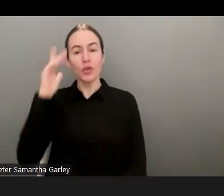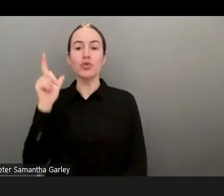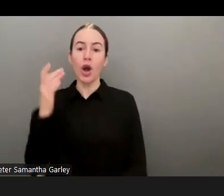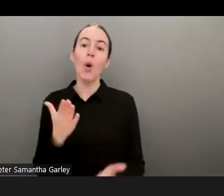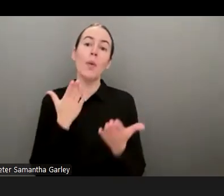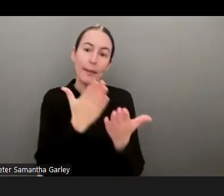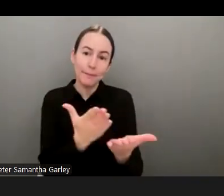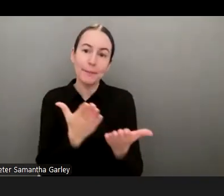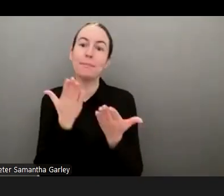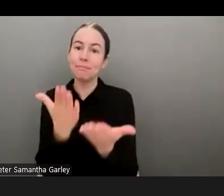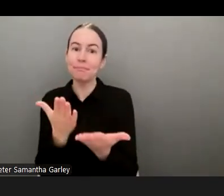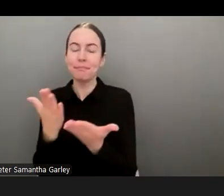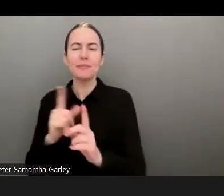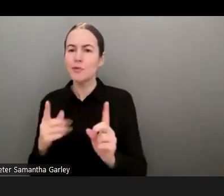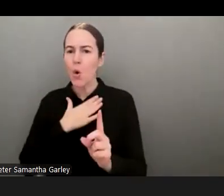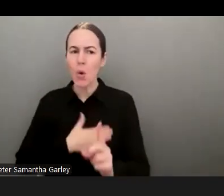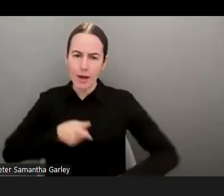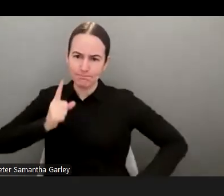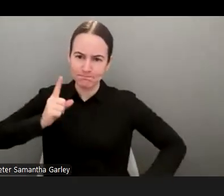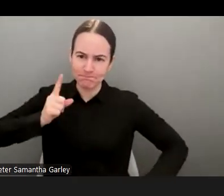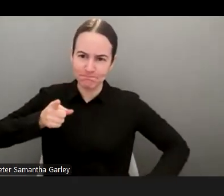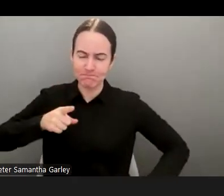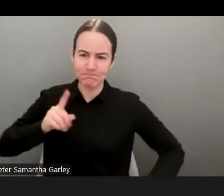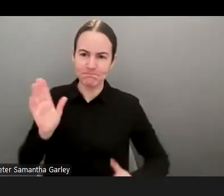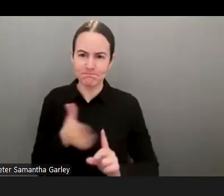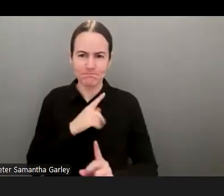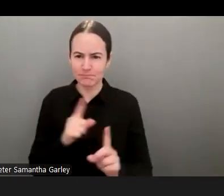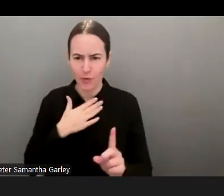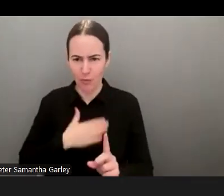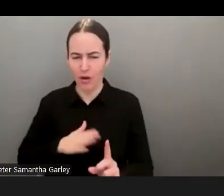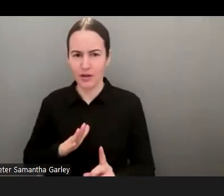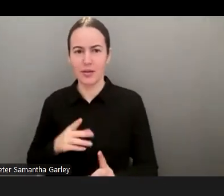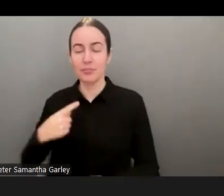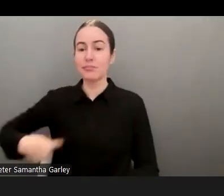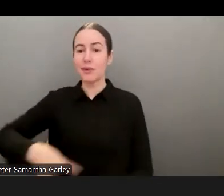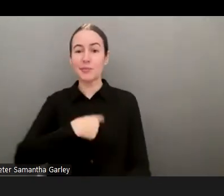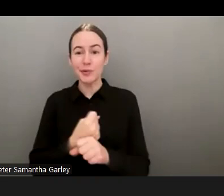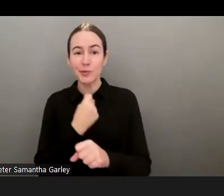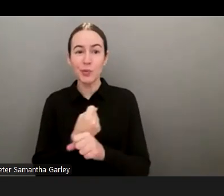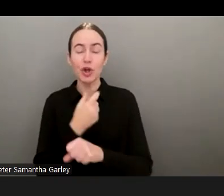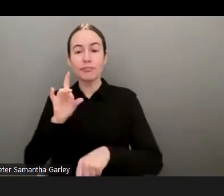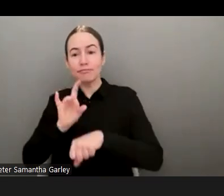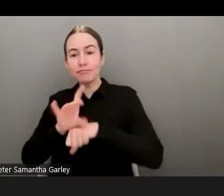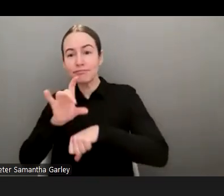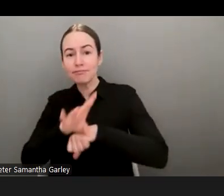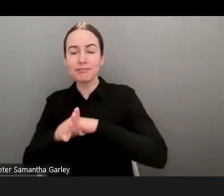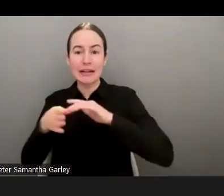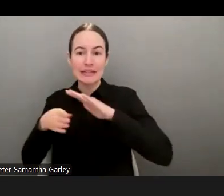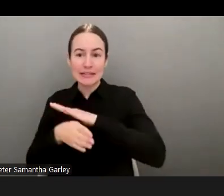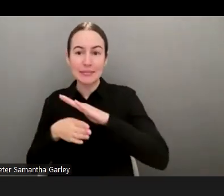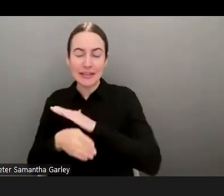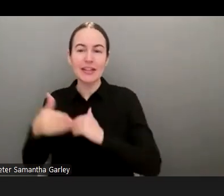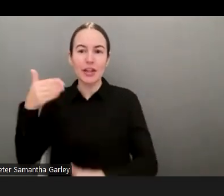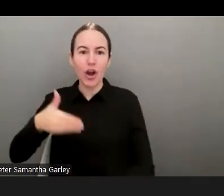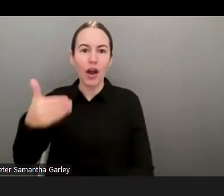you want to punish things, but this is one of the questions that I think every one of us working as accessibility consultants get. What's the threat here?